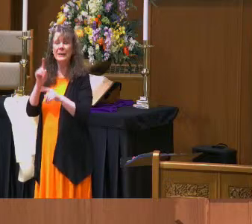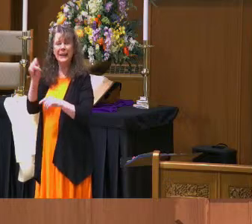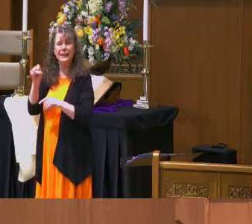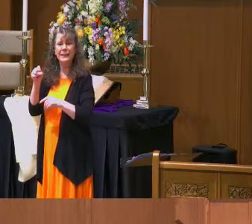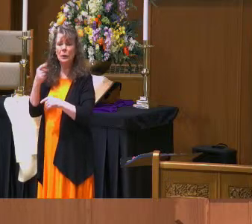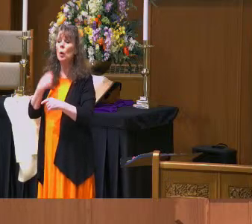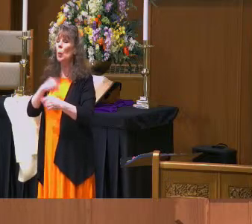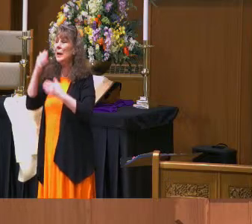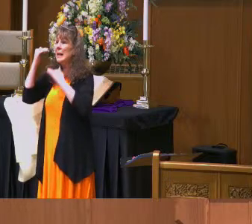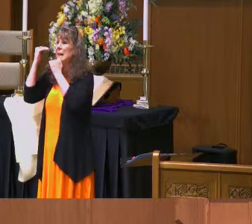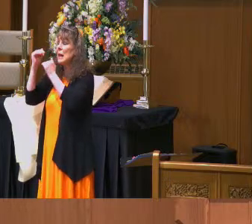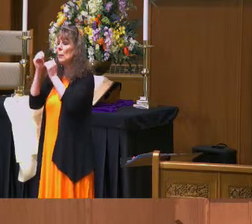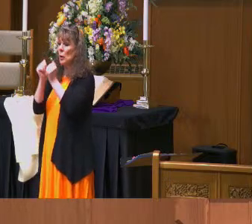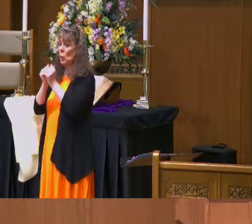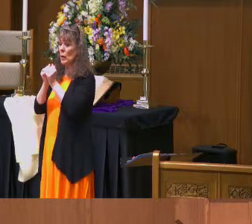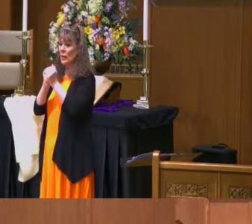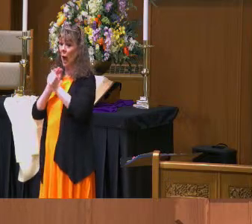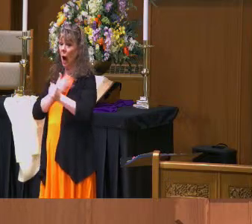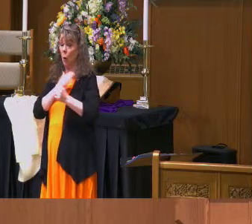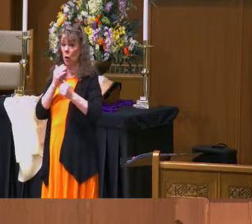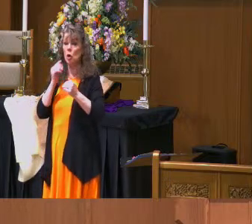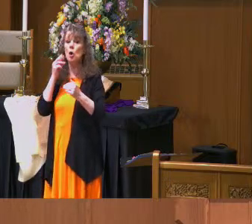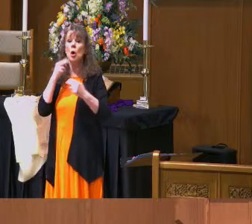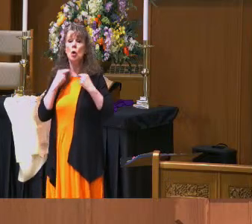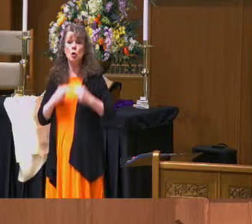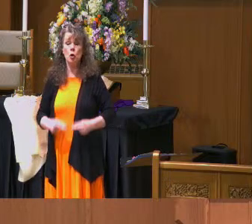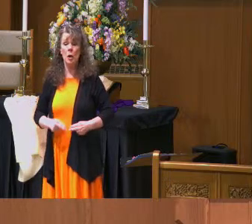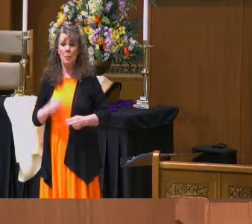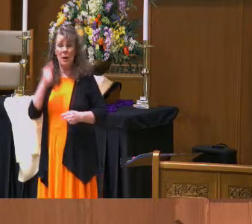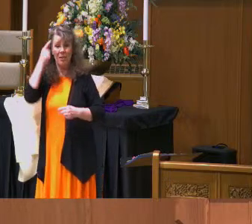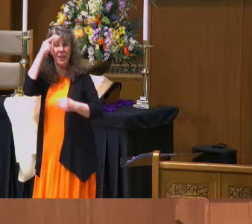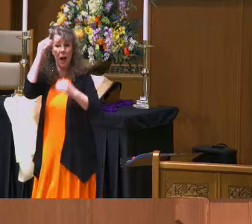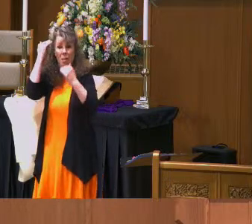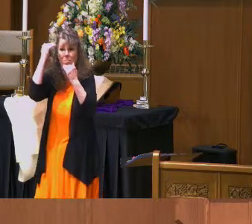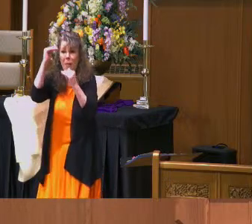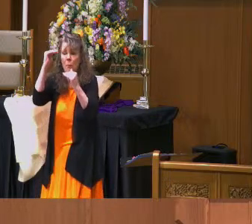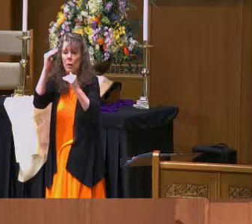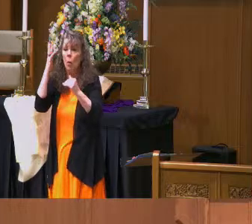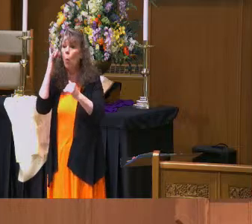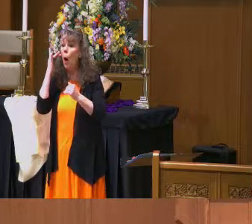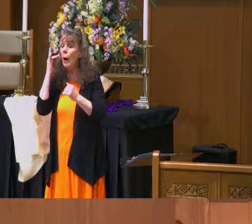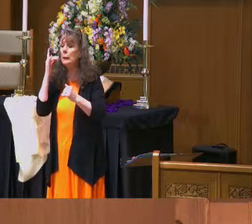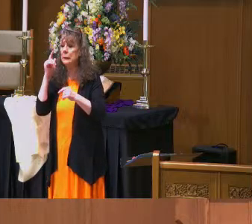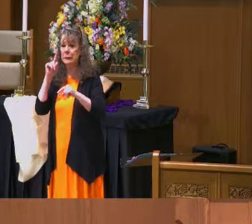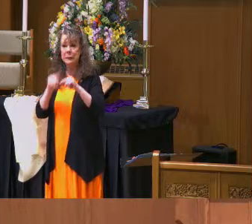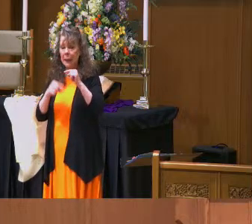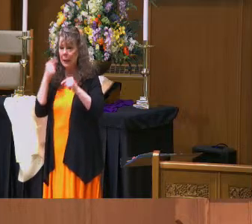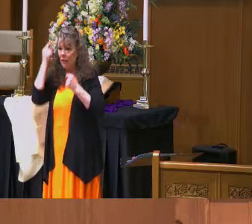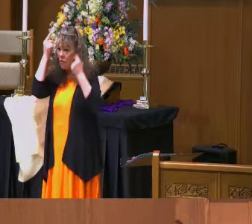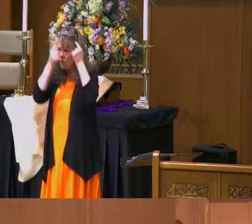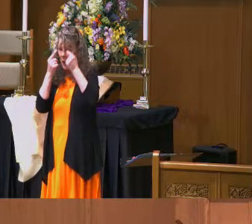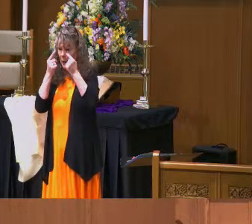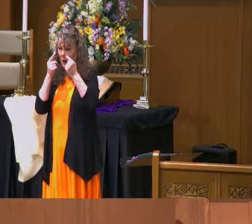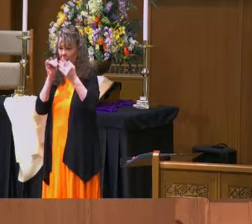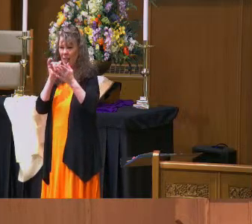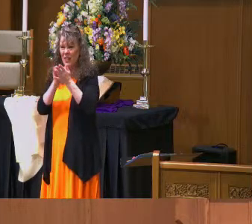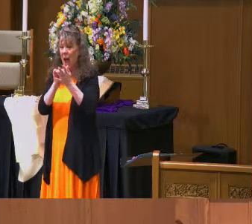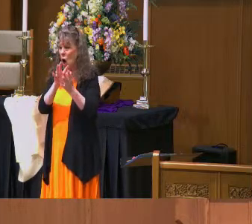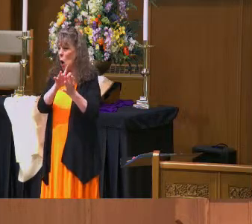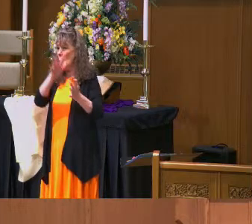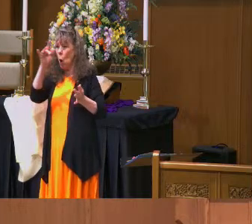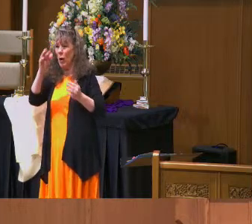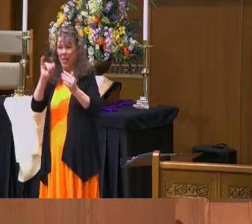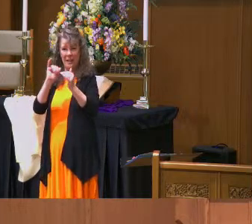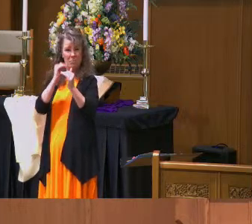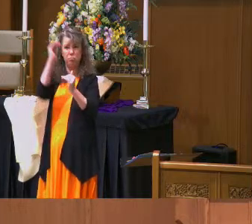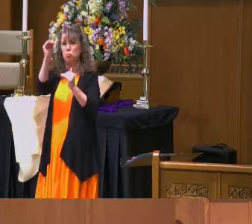with our human limitations, with our human thinking, because we can't think that glorious and